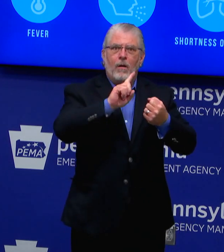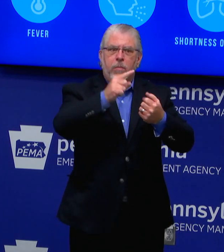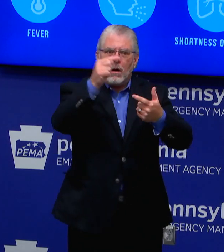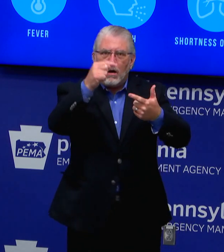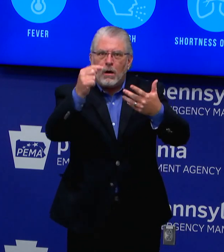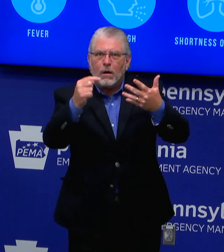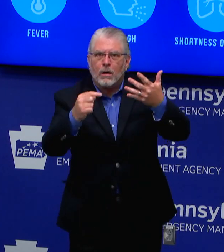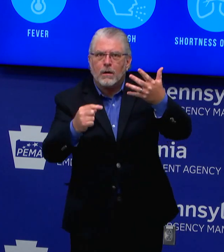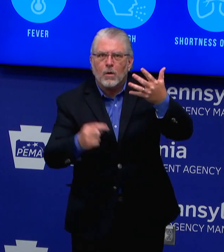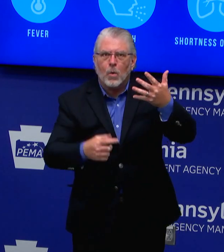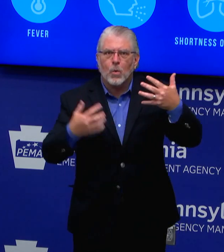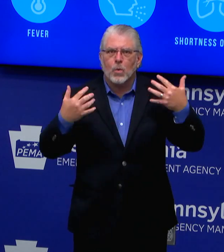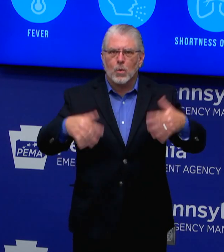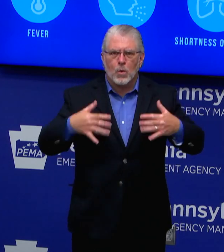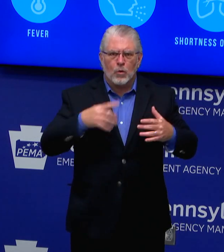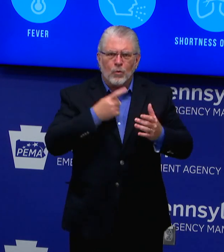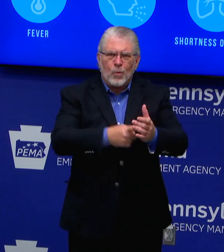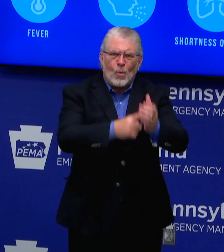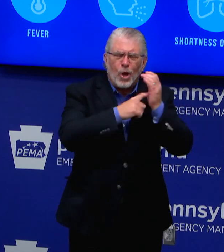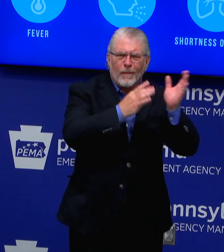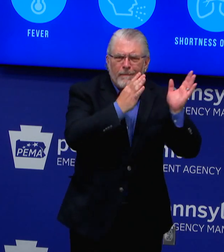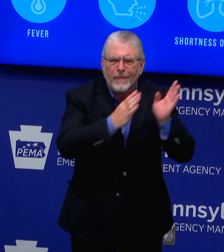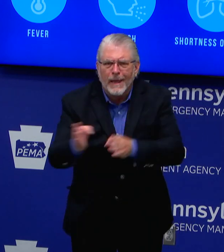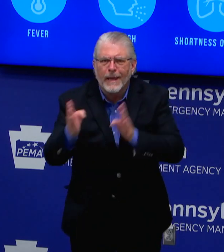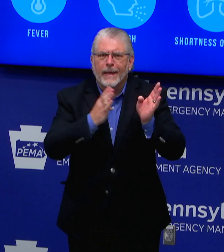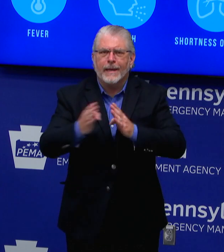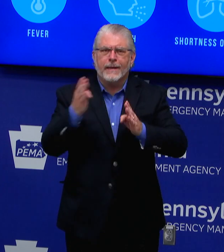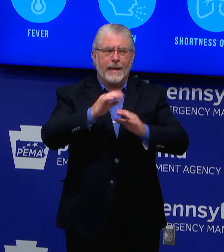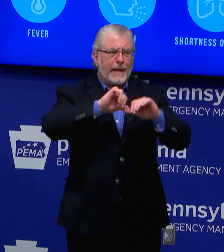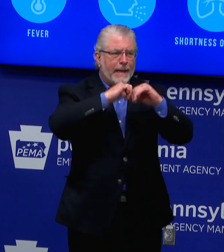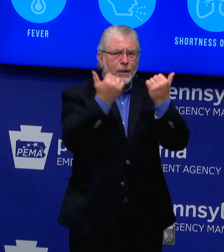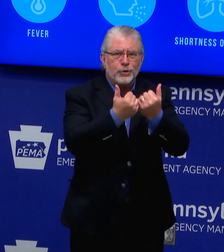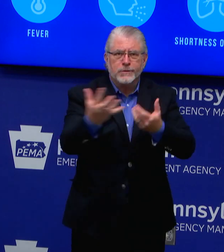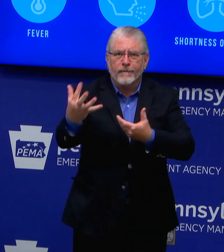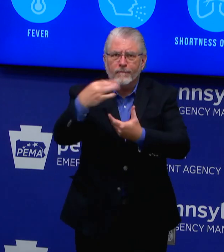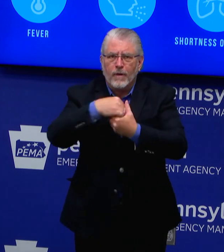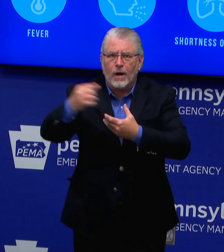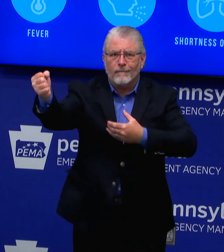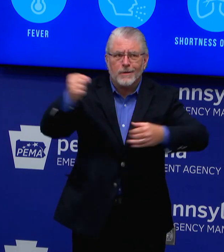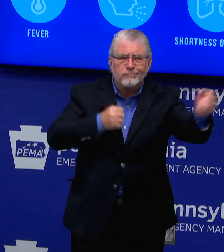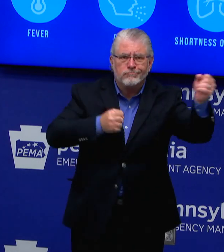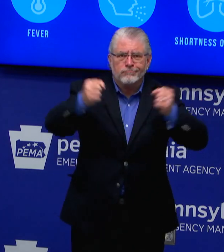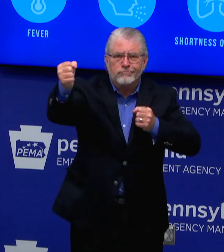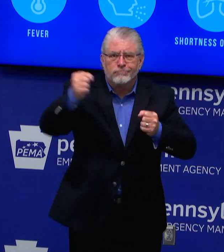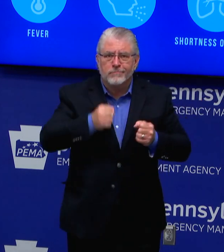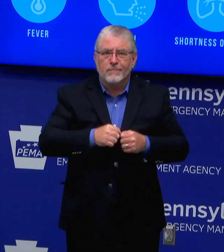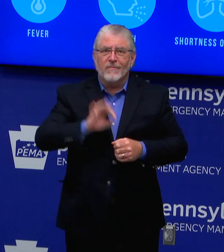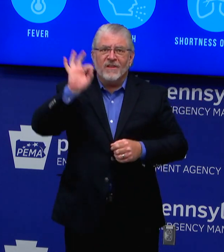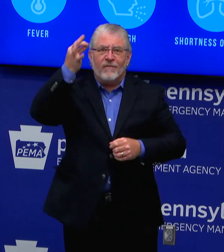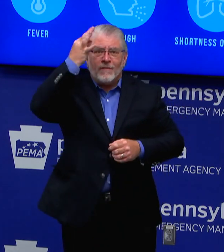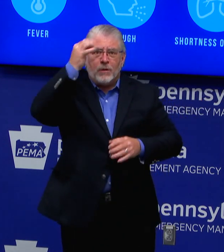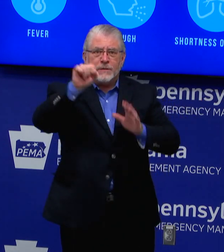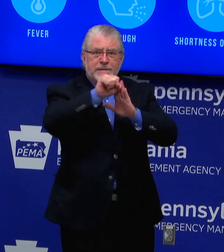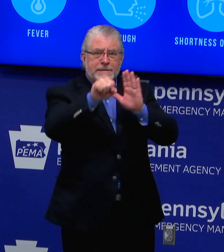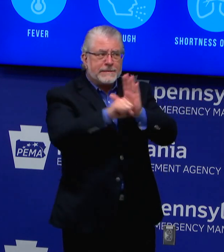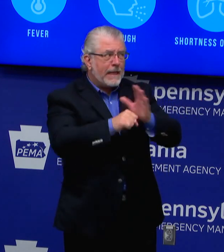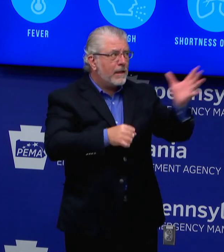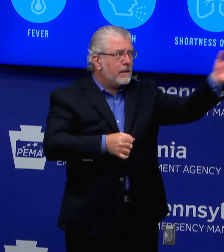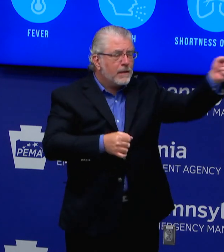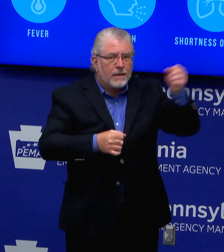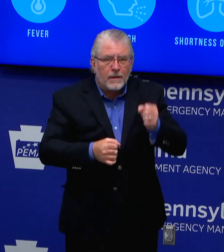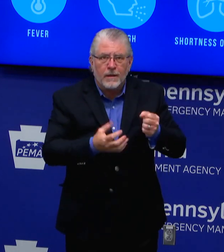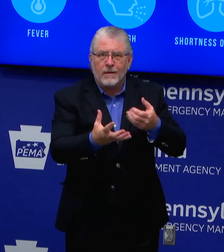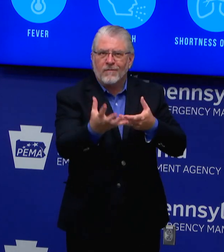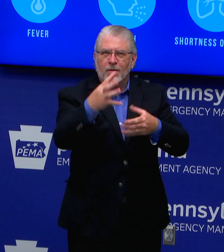operational coordination across multiple agencies, organizations, and levels of government to effectively address. As the Governor indicated,